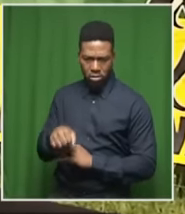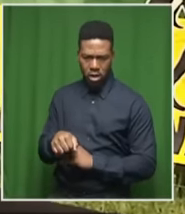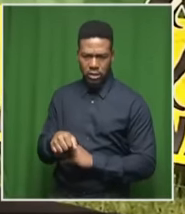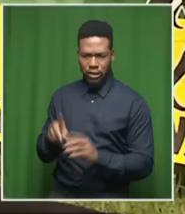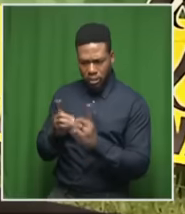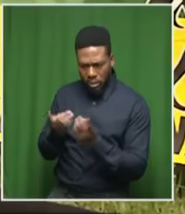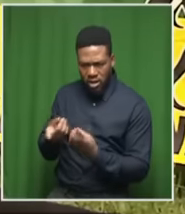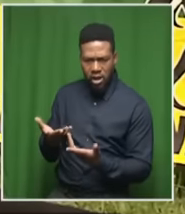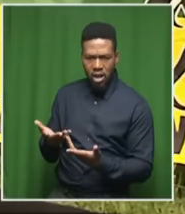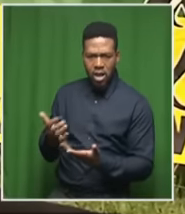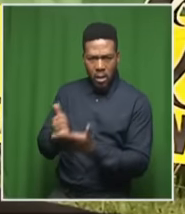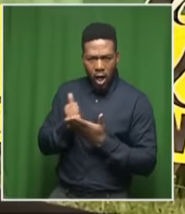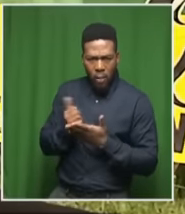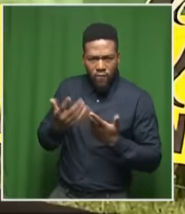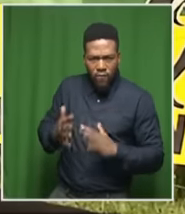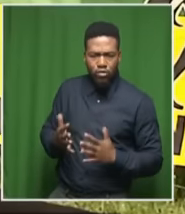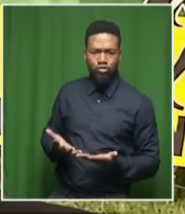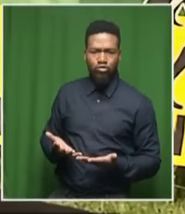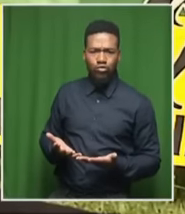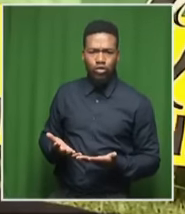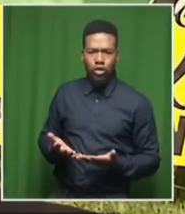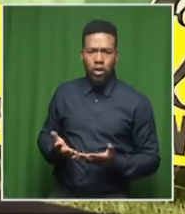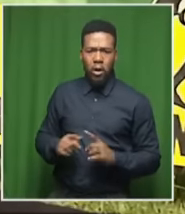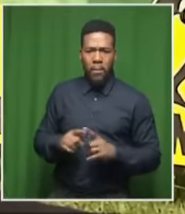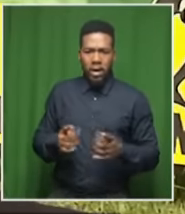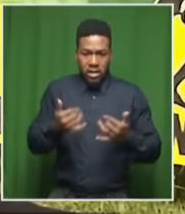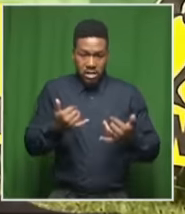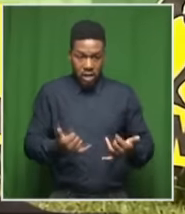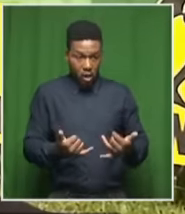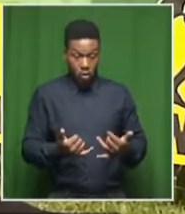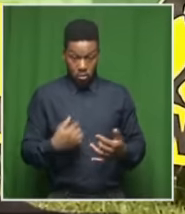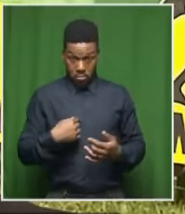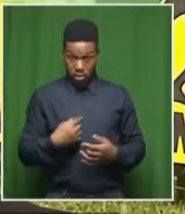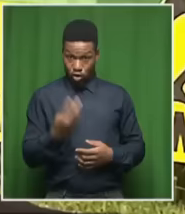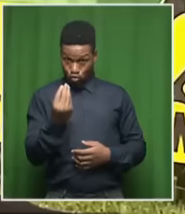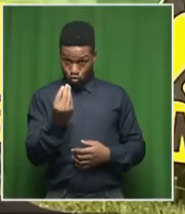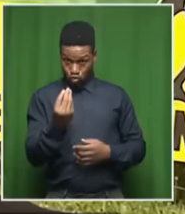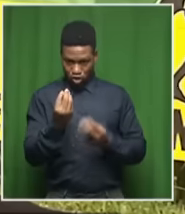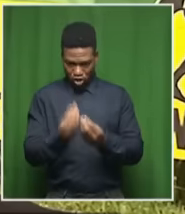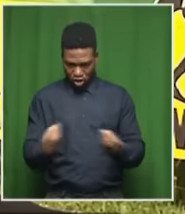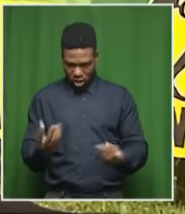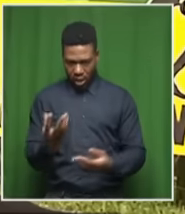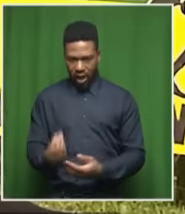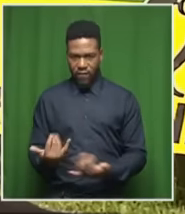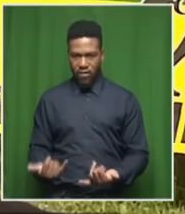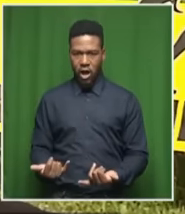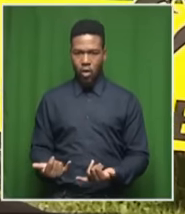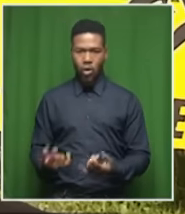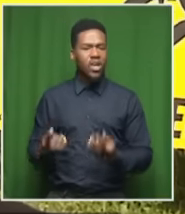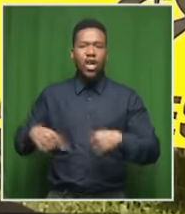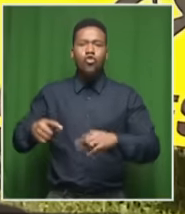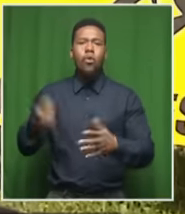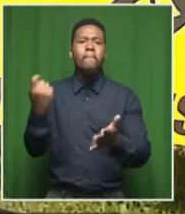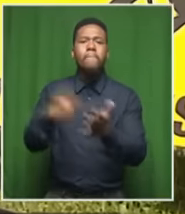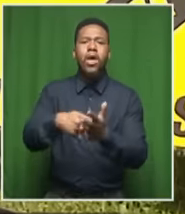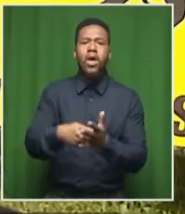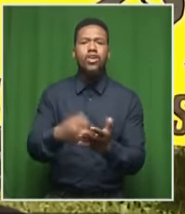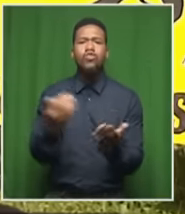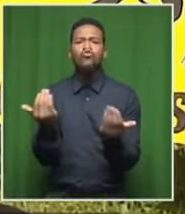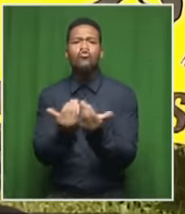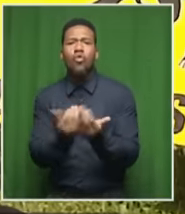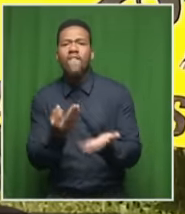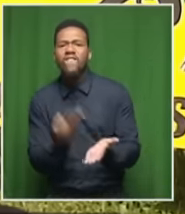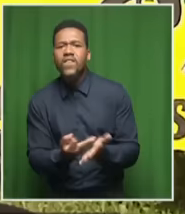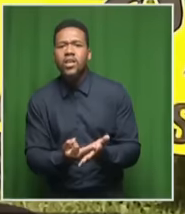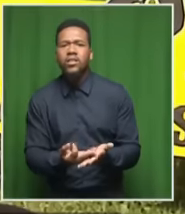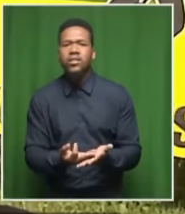department is doing anything. I'll make an example with myself. I have two children. One of them is checked out of school because I can't afford school fees. And I've been taking